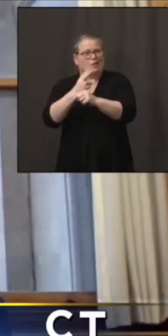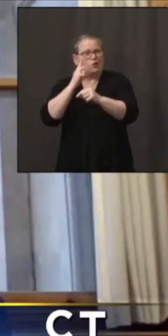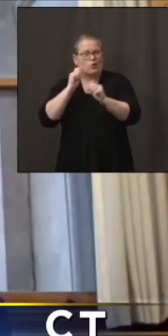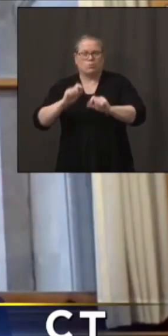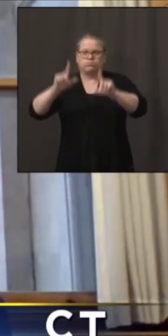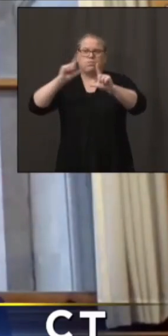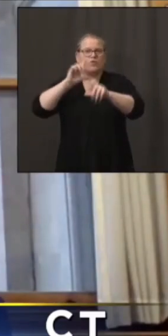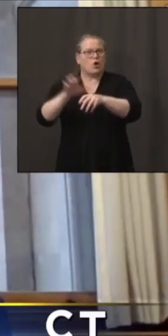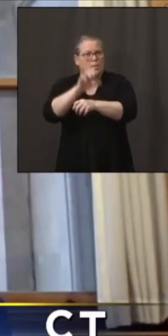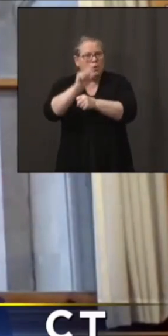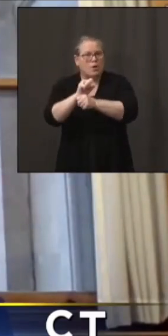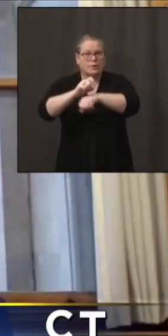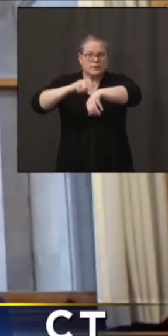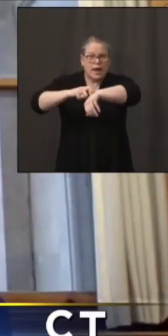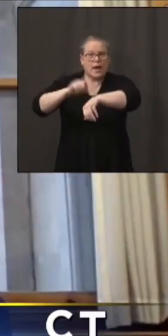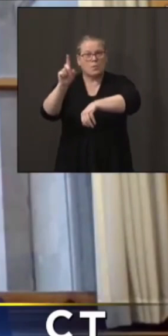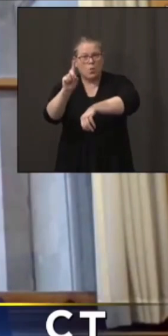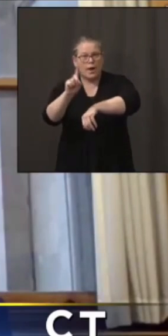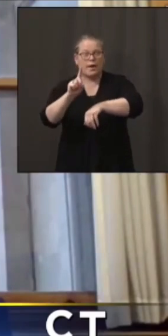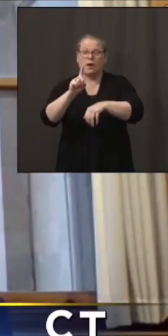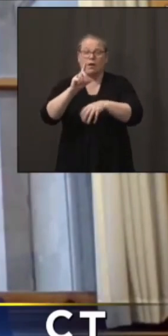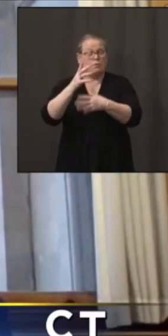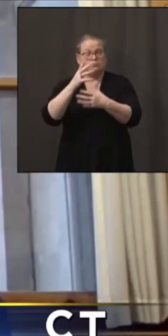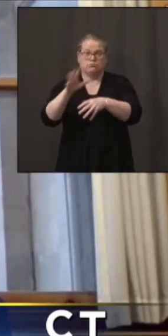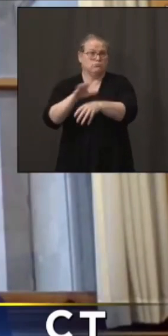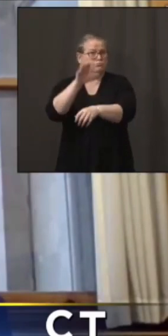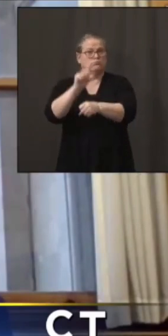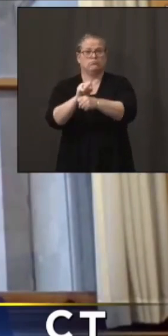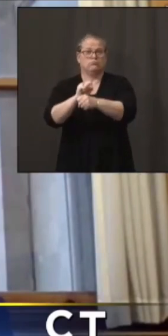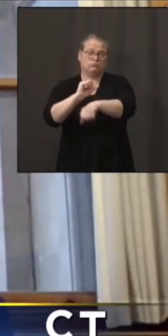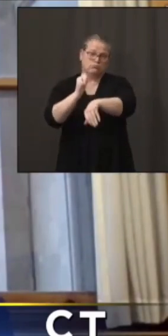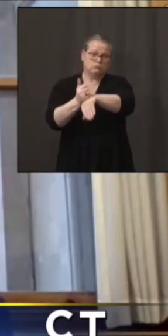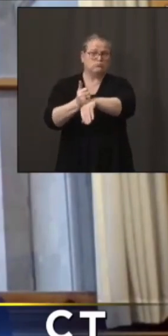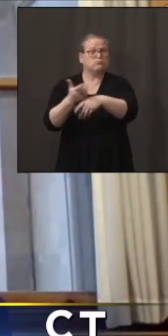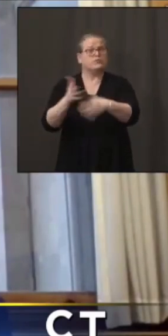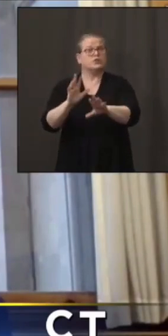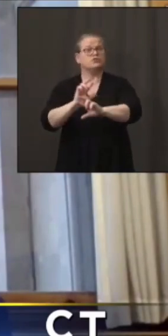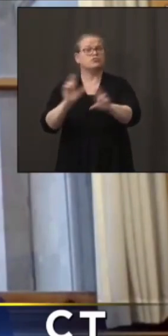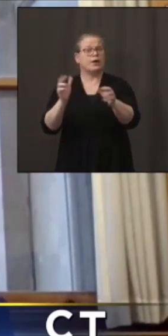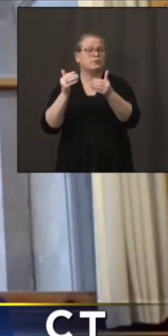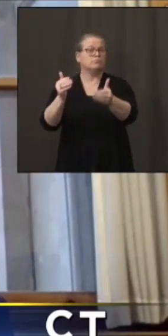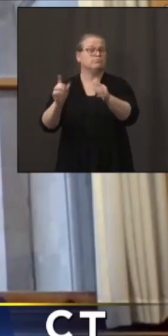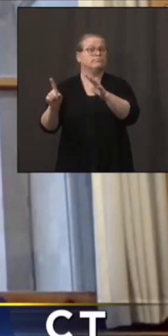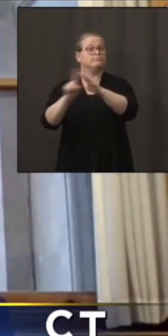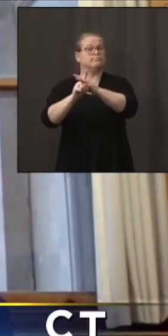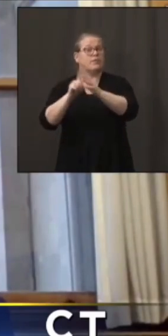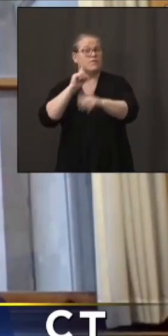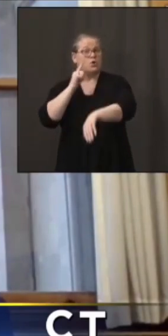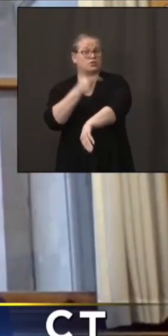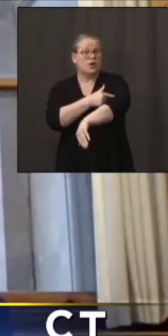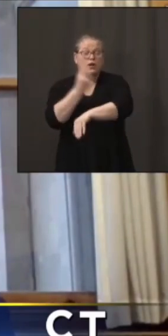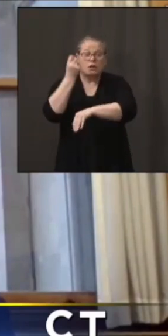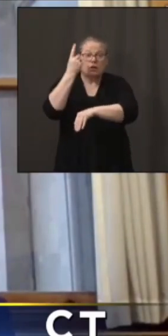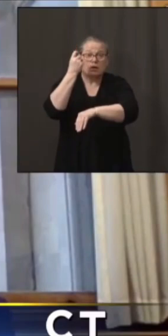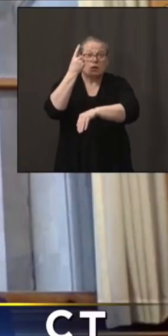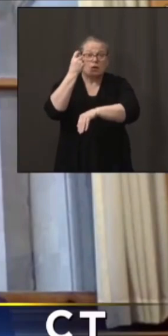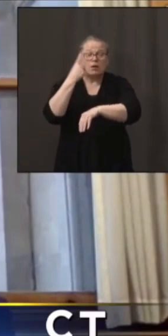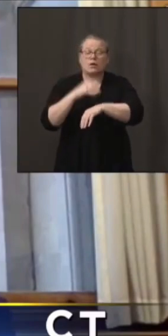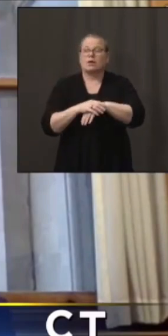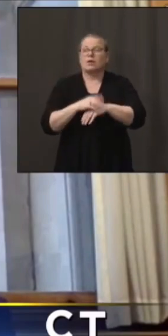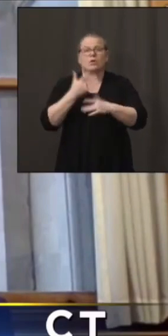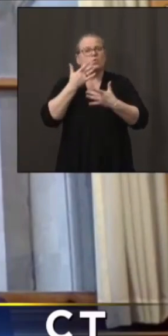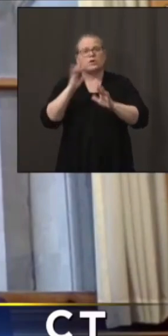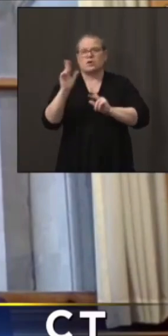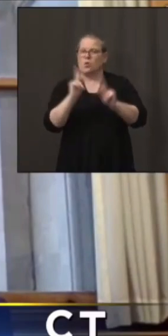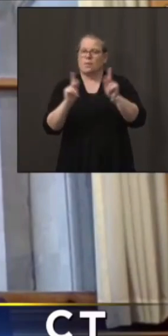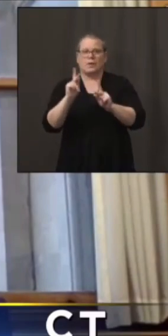book your slot and be ready to go. The key message here, though, is it's all appointment based. We don't want people showing up at